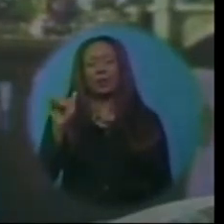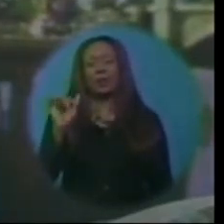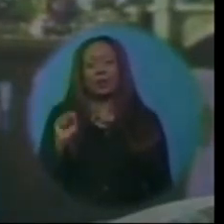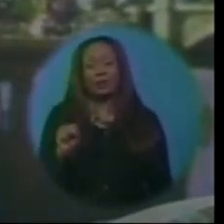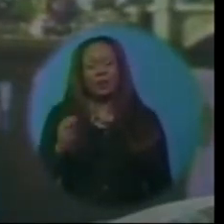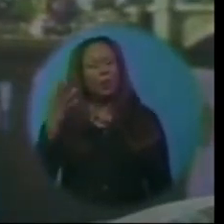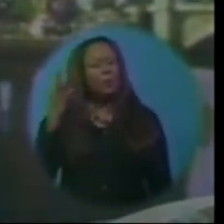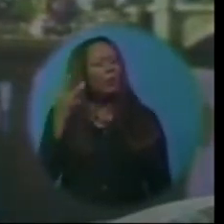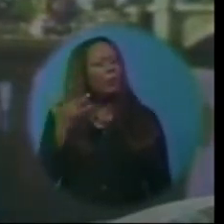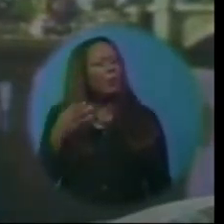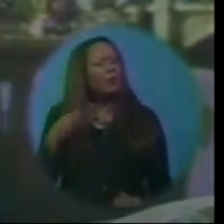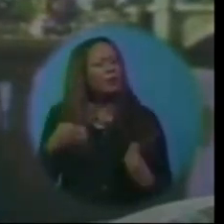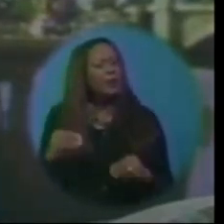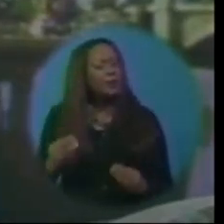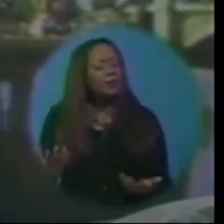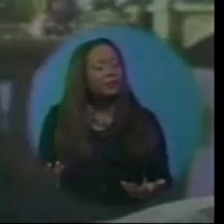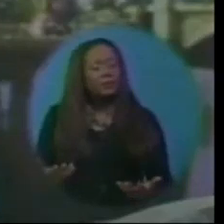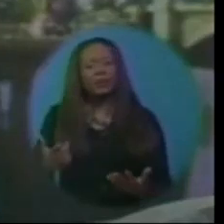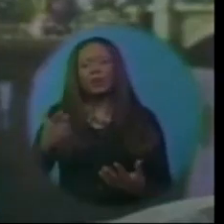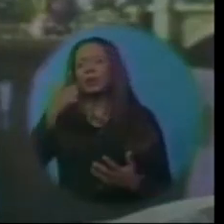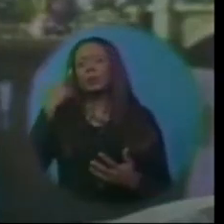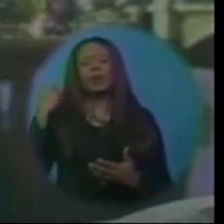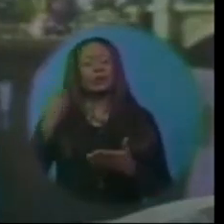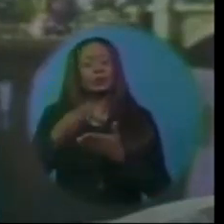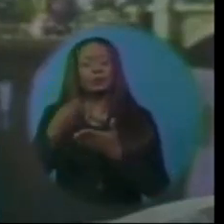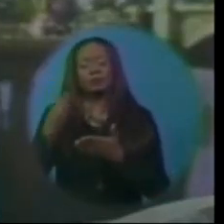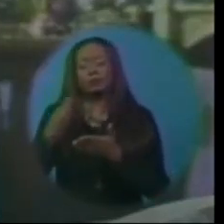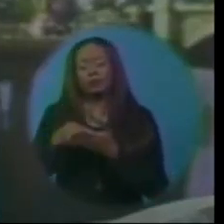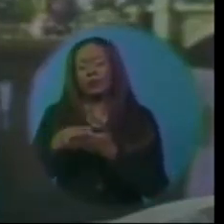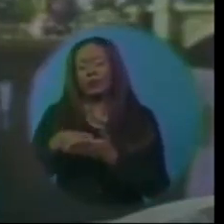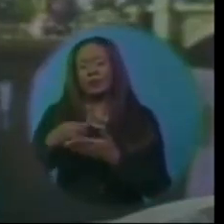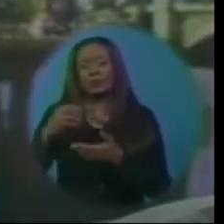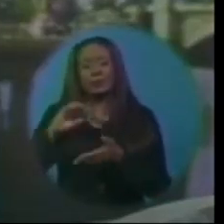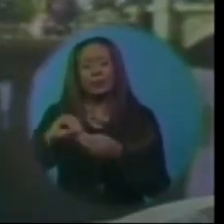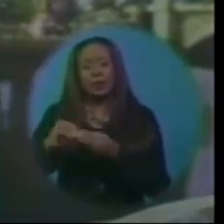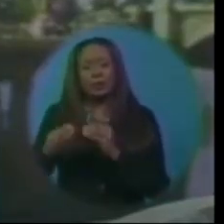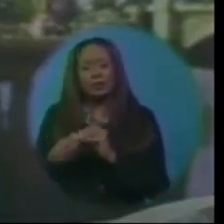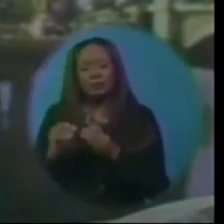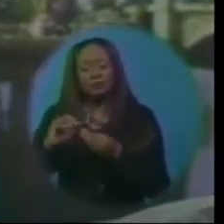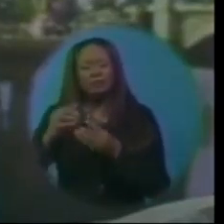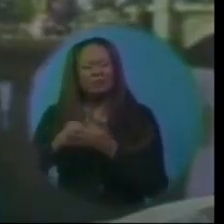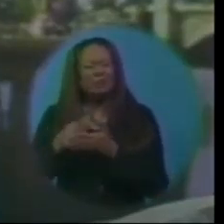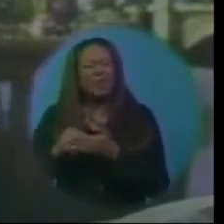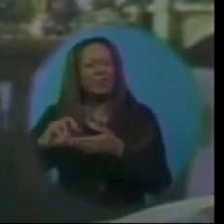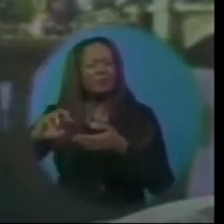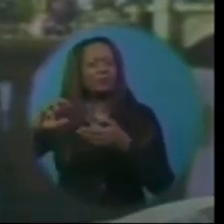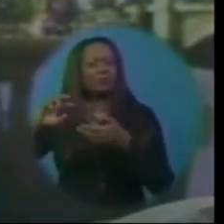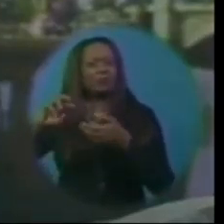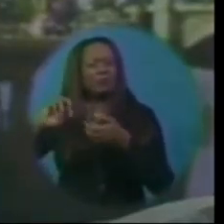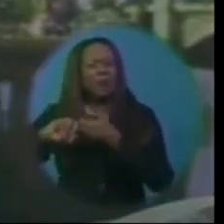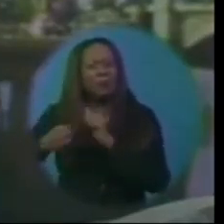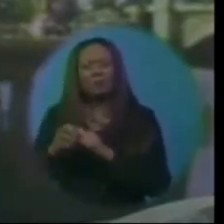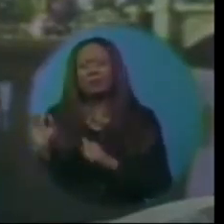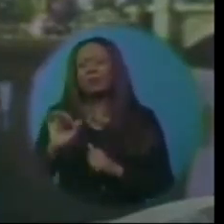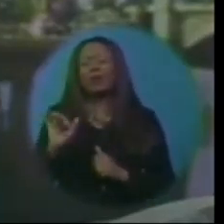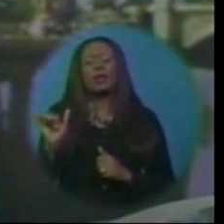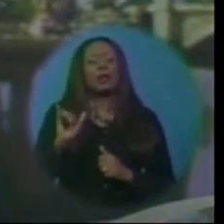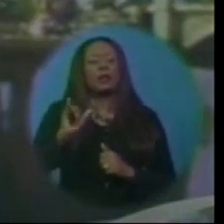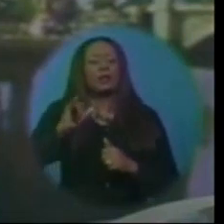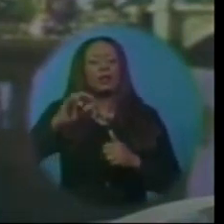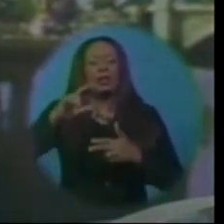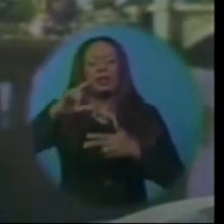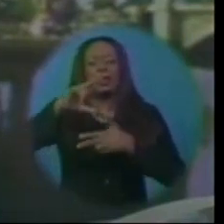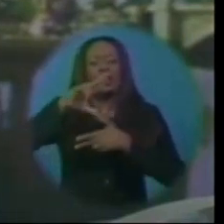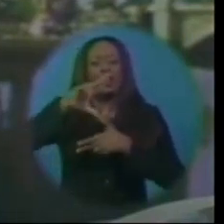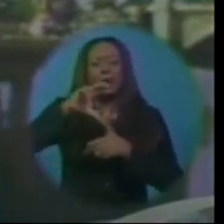financial strain caused by Hurricanes Irma and Maria. Now, most of the countries the airline serves, such as Puerto Rico, the British and